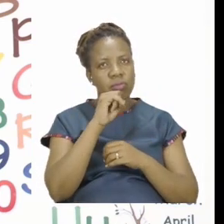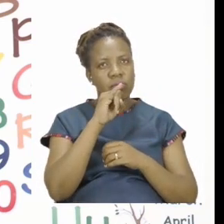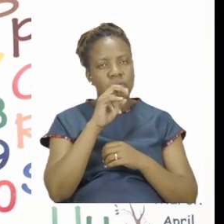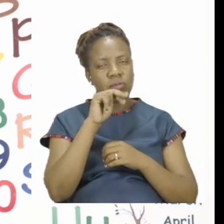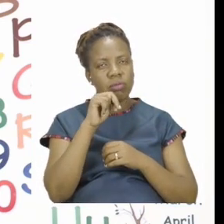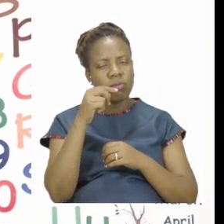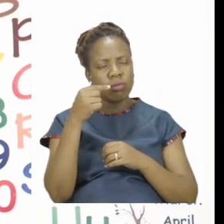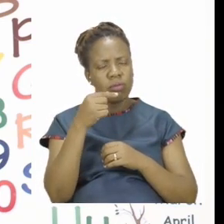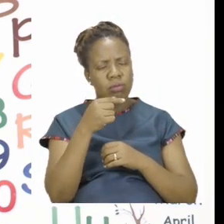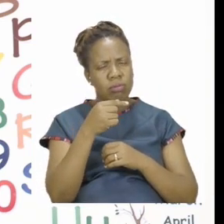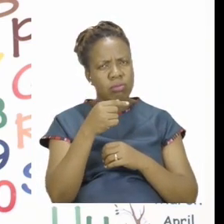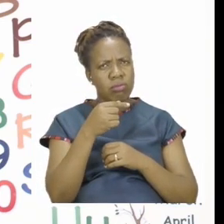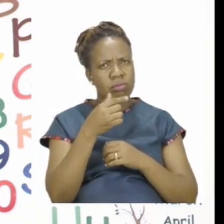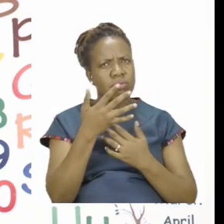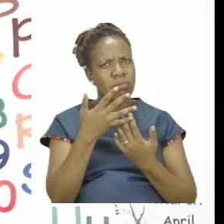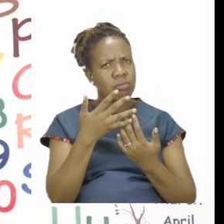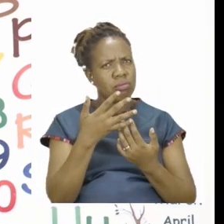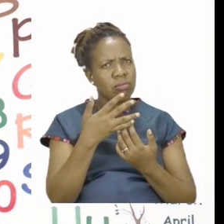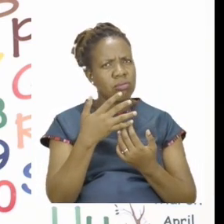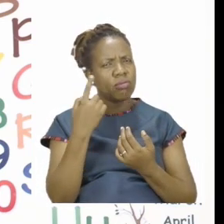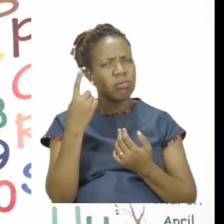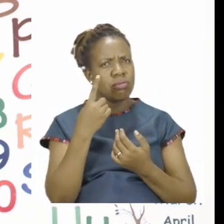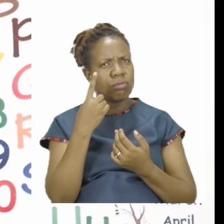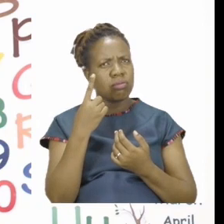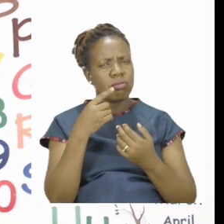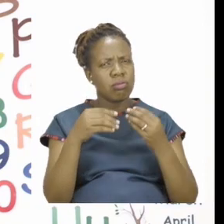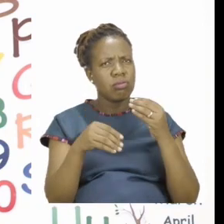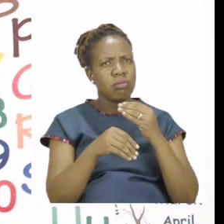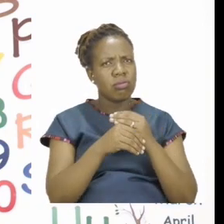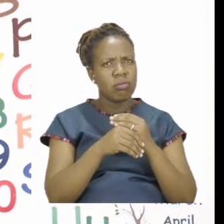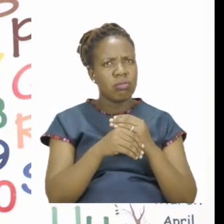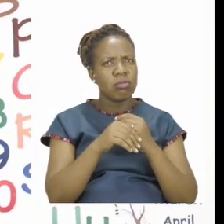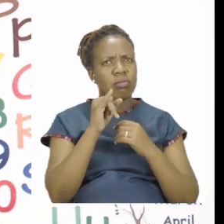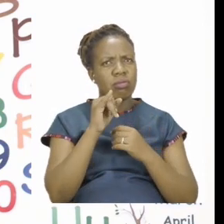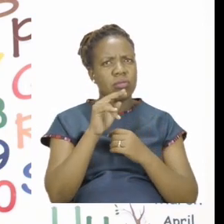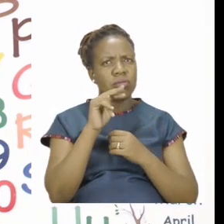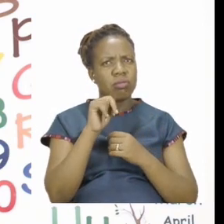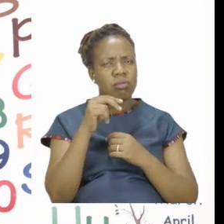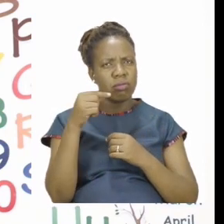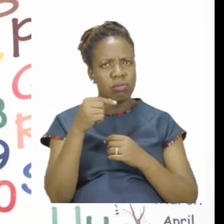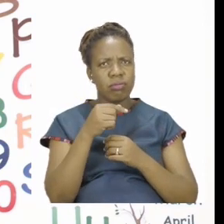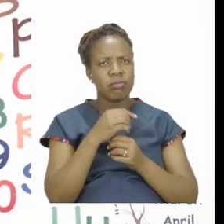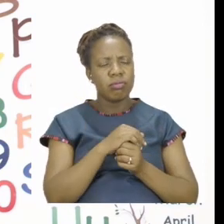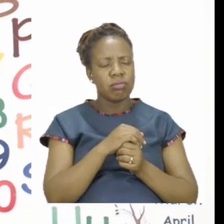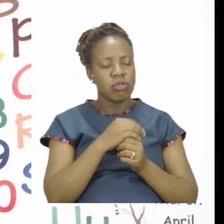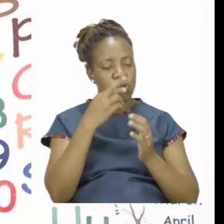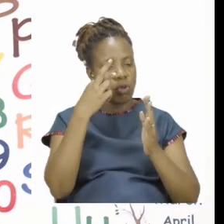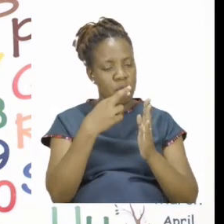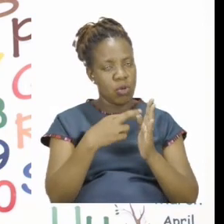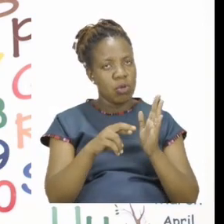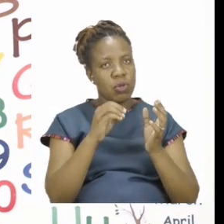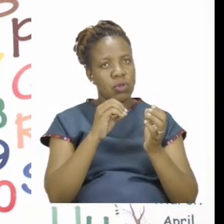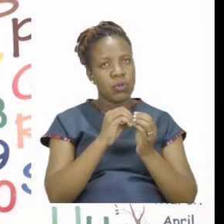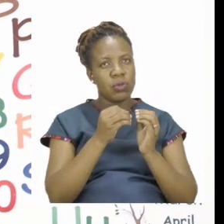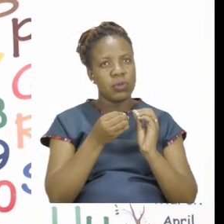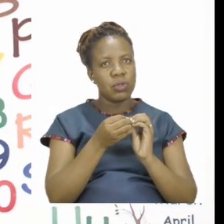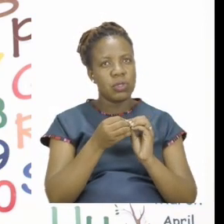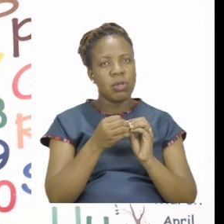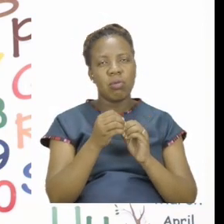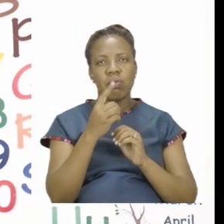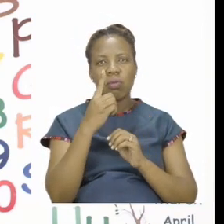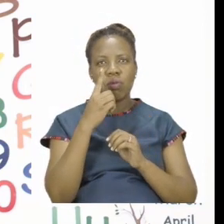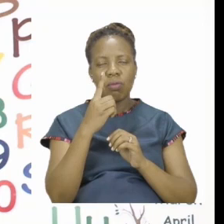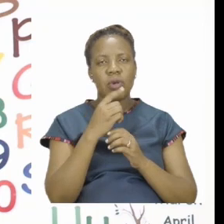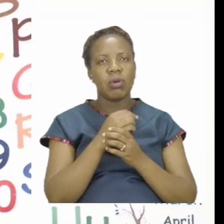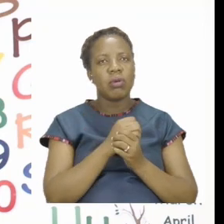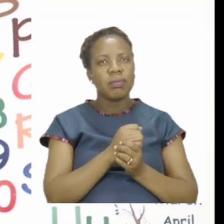have only added ing because that is rule number 1. There is no consonant at the end that